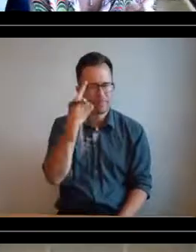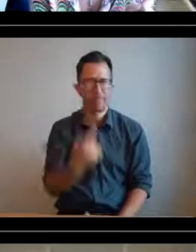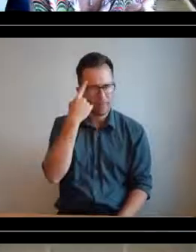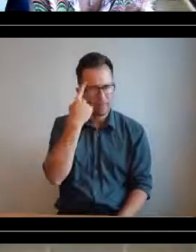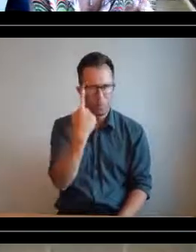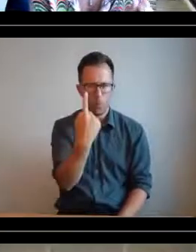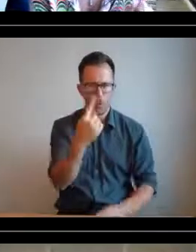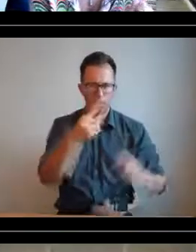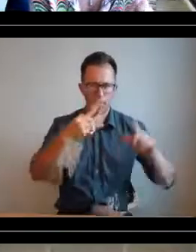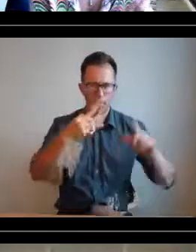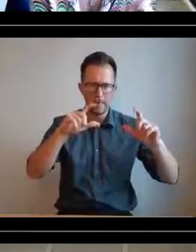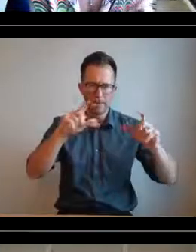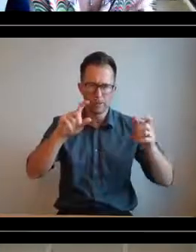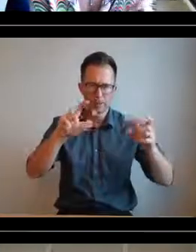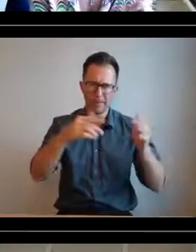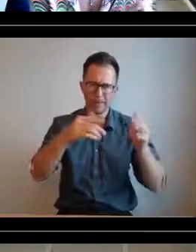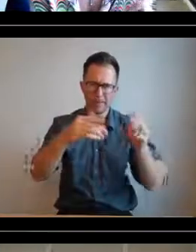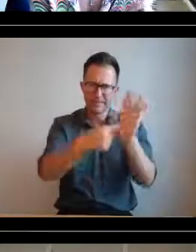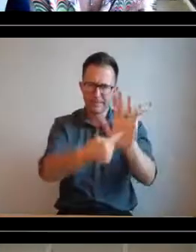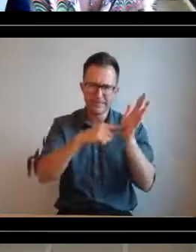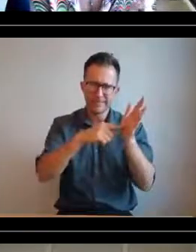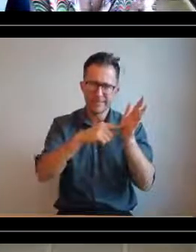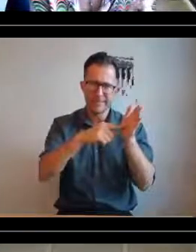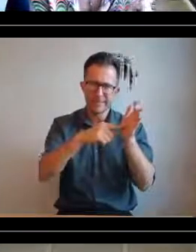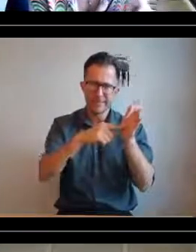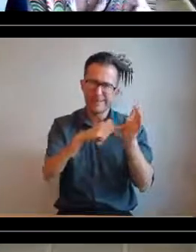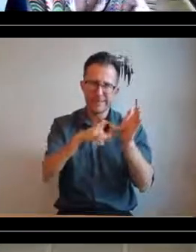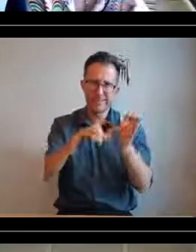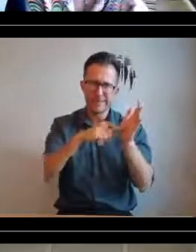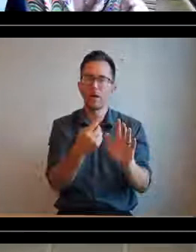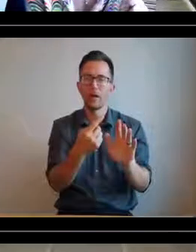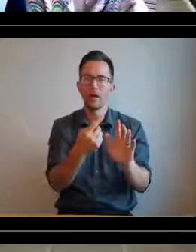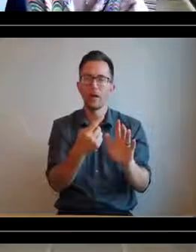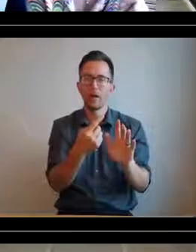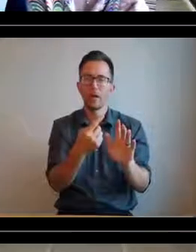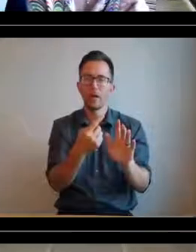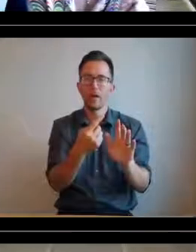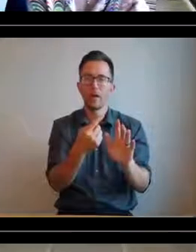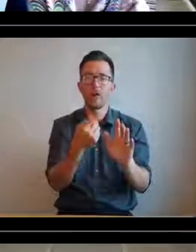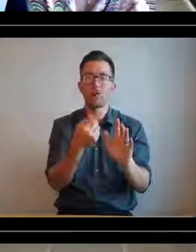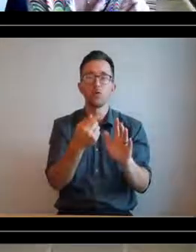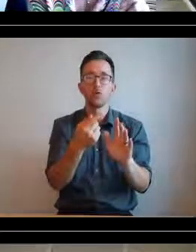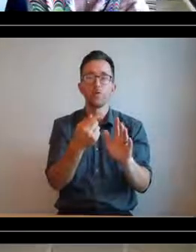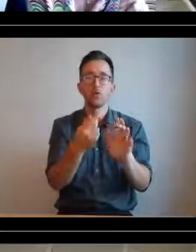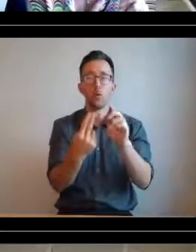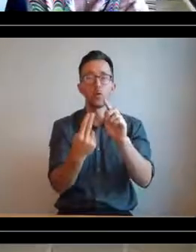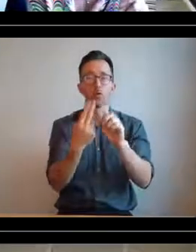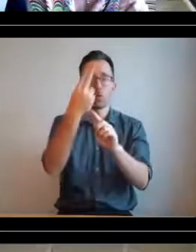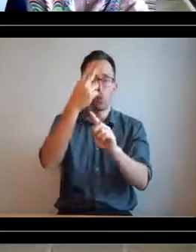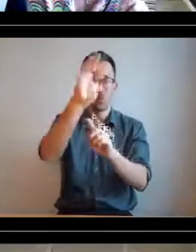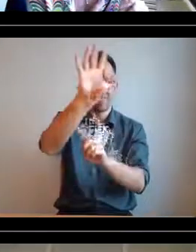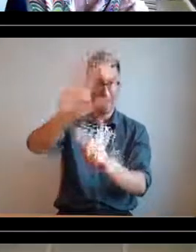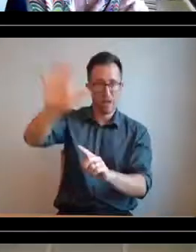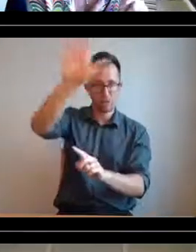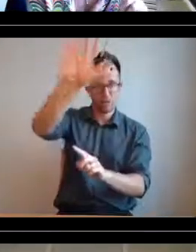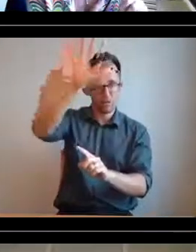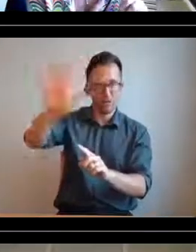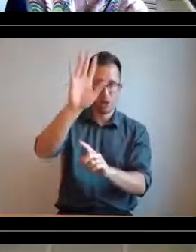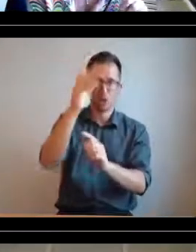shown. There's sort of we are taking some of the trees on the north side of the